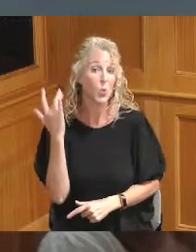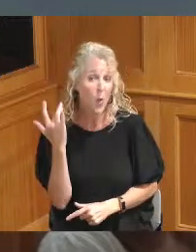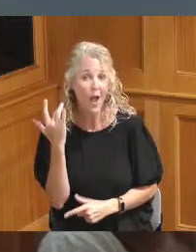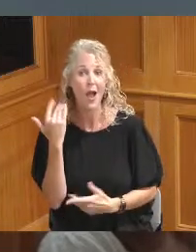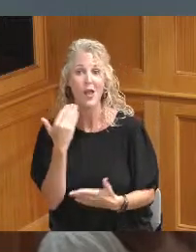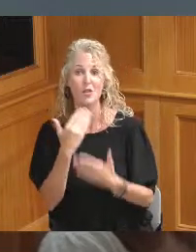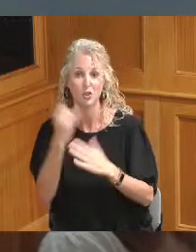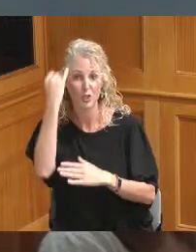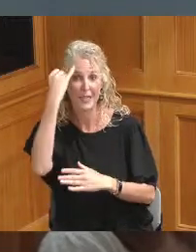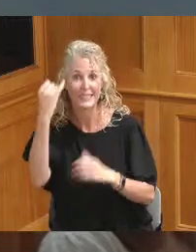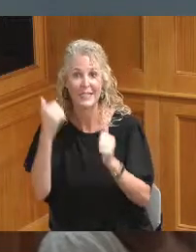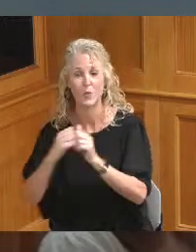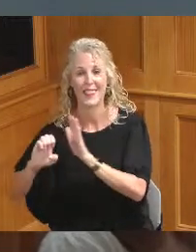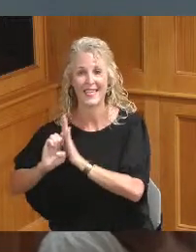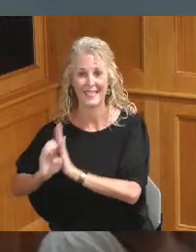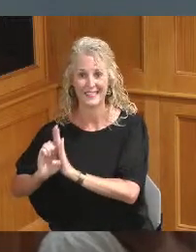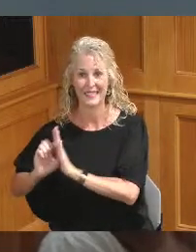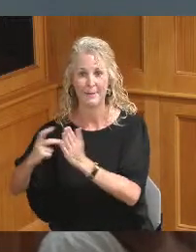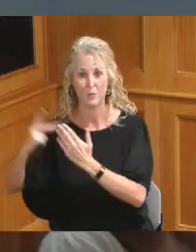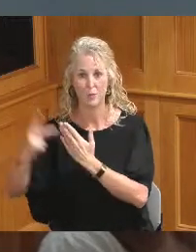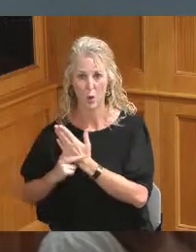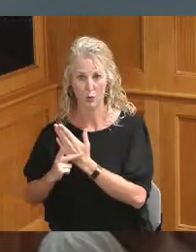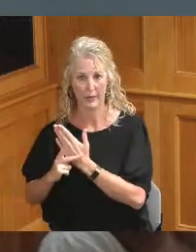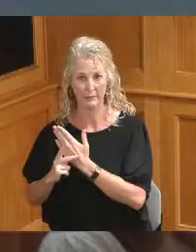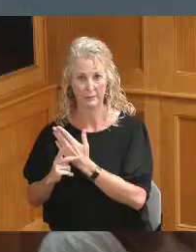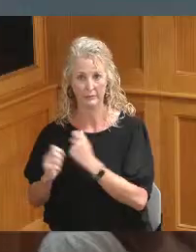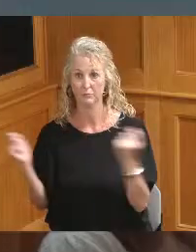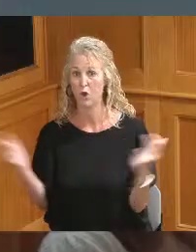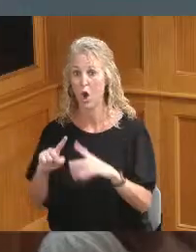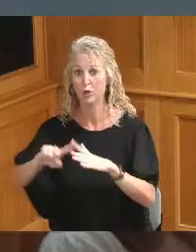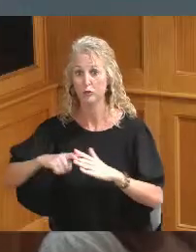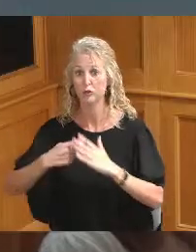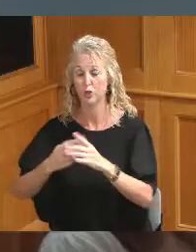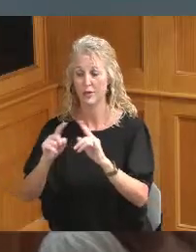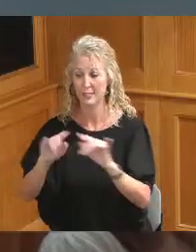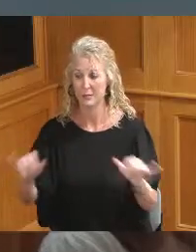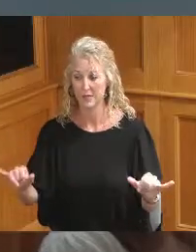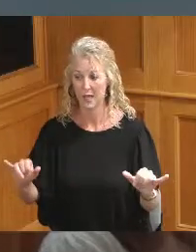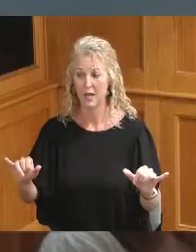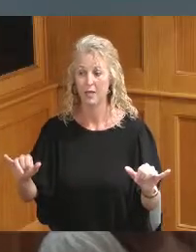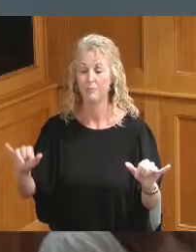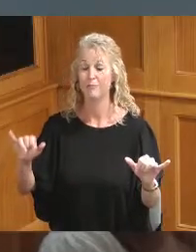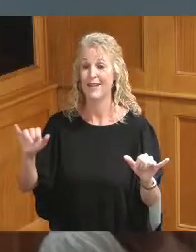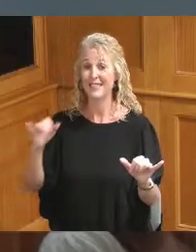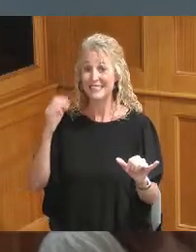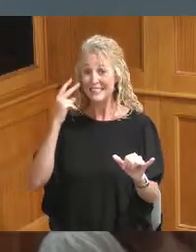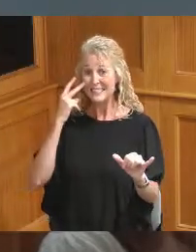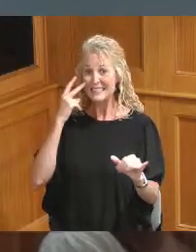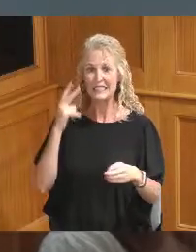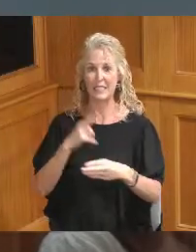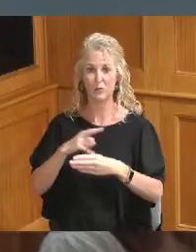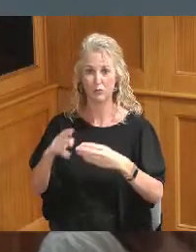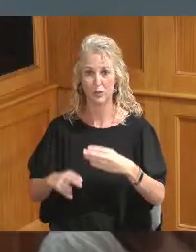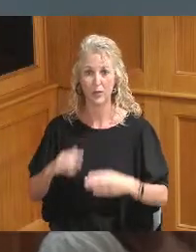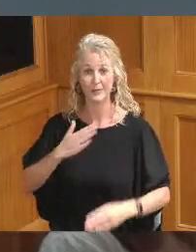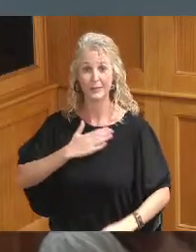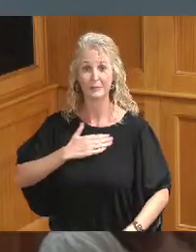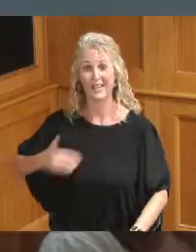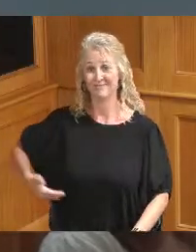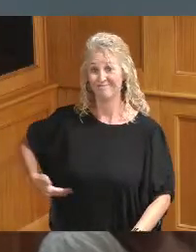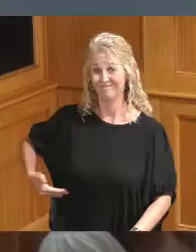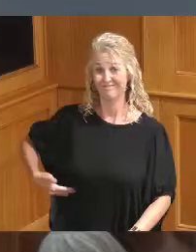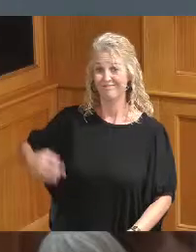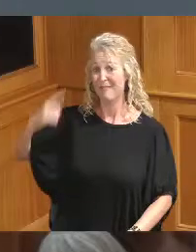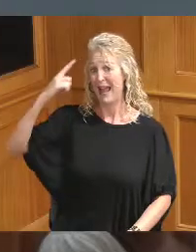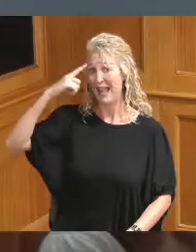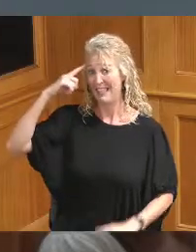with the pilots, is then we can get them all started at once and then figure out. My belief is that we will be able